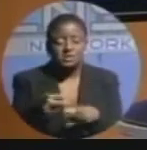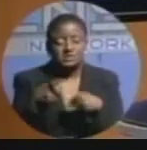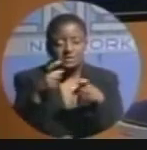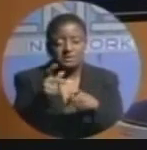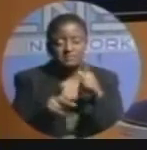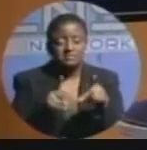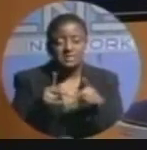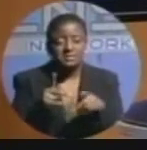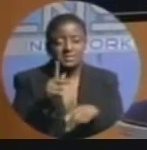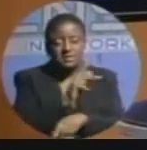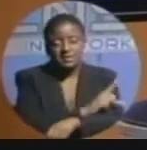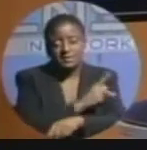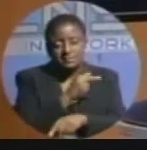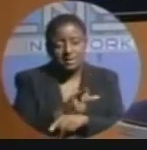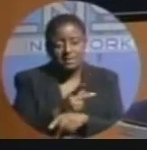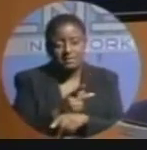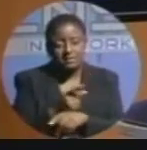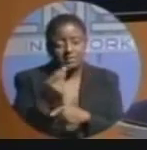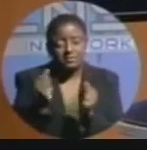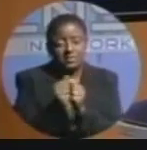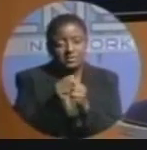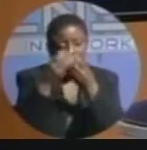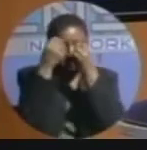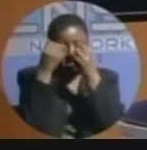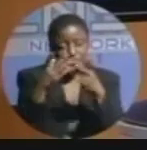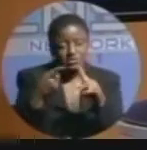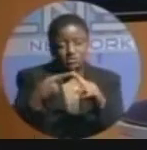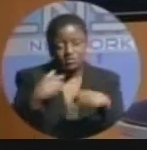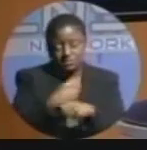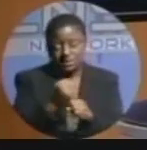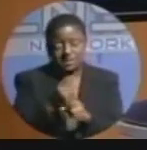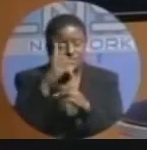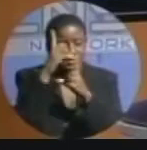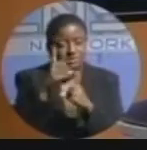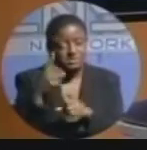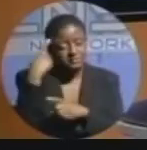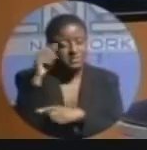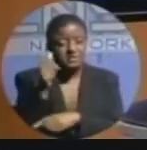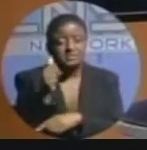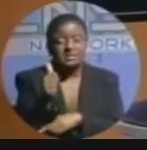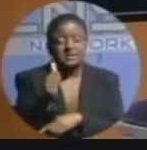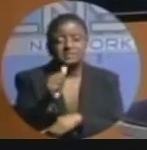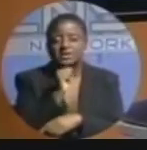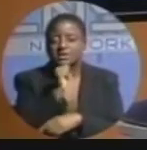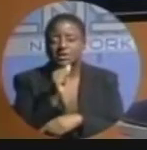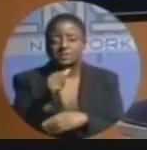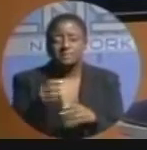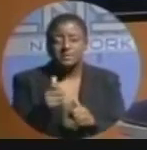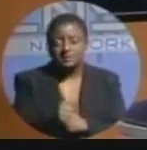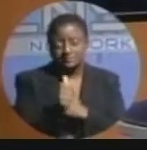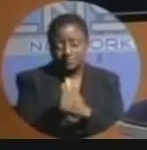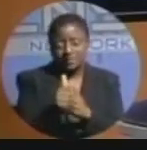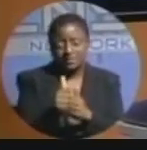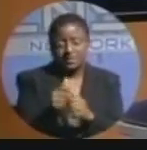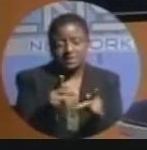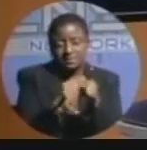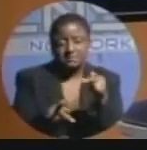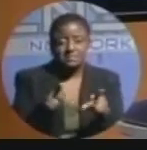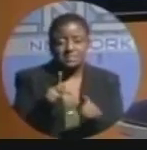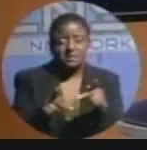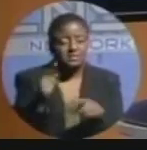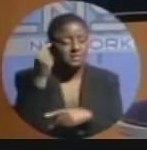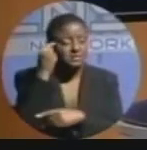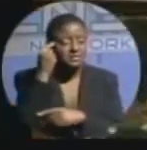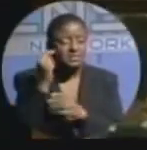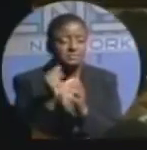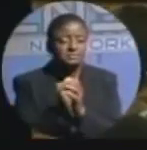residents with enough information to make a decision for themselves instead of being swayed by public sentiment. Charisma Robinson has the story.